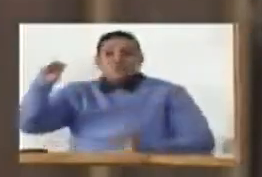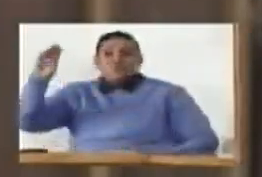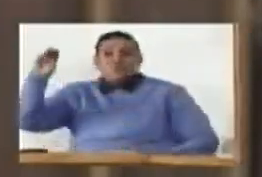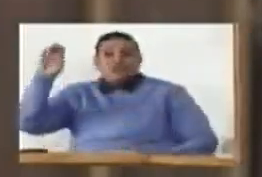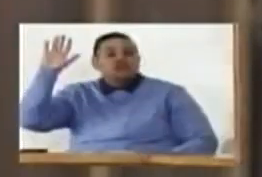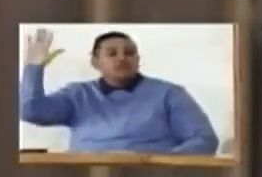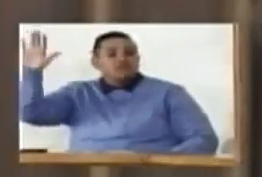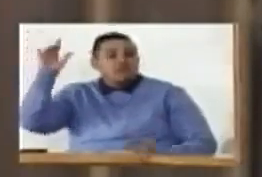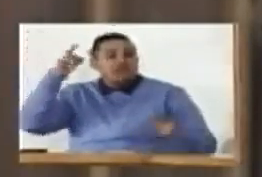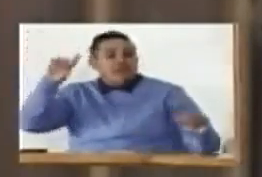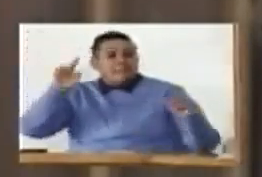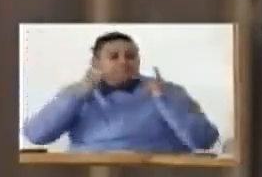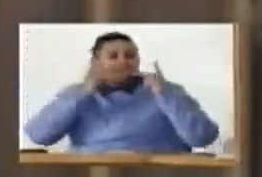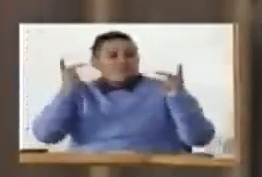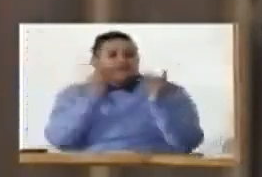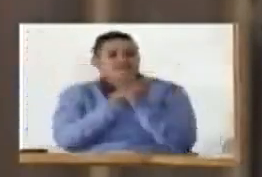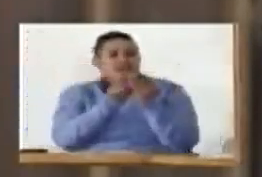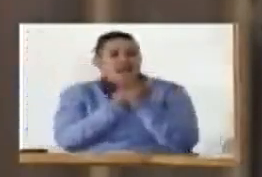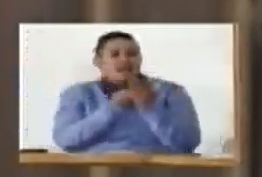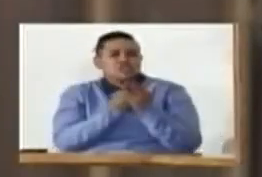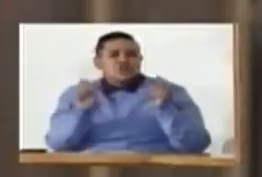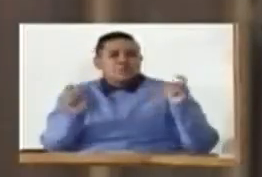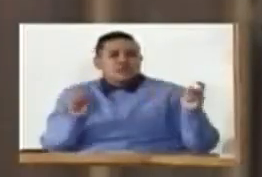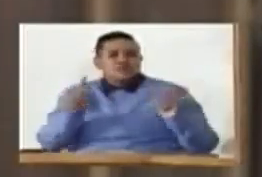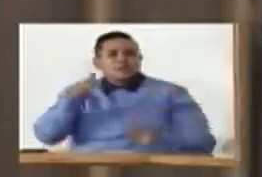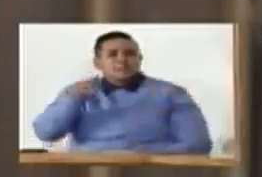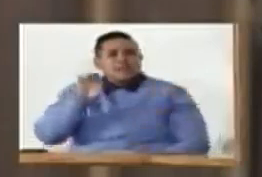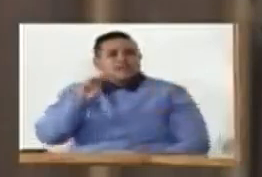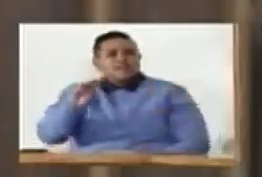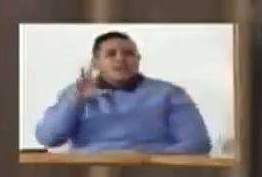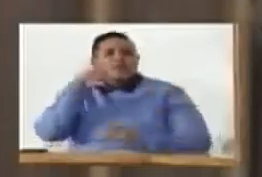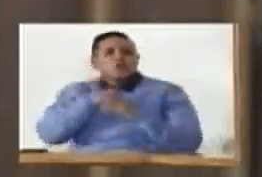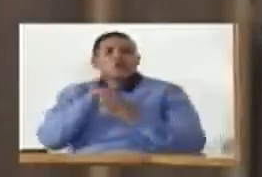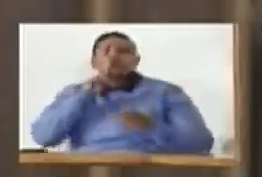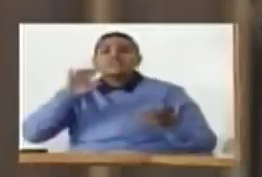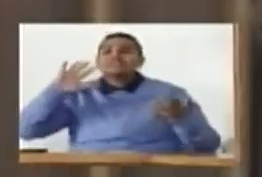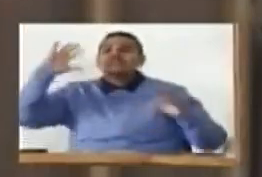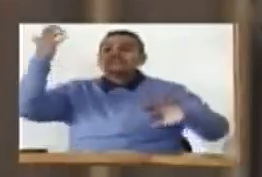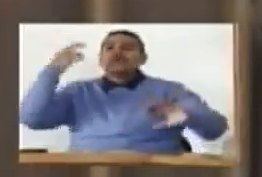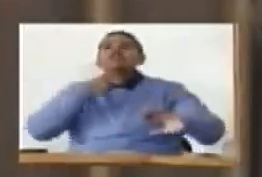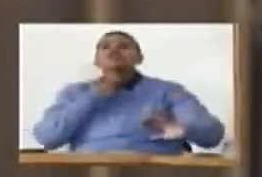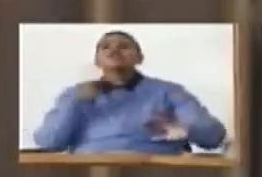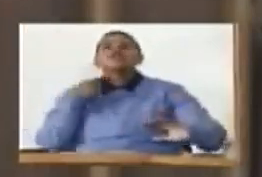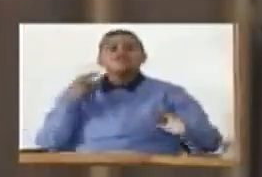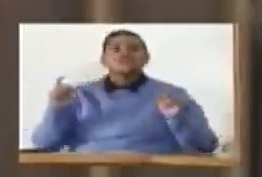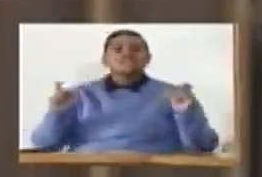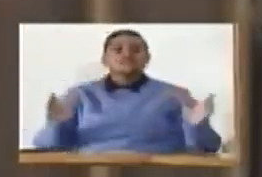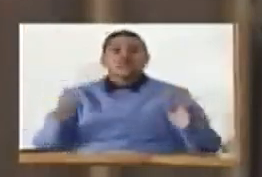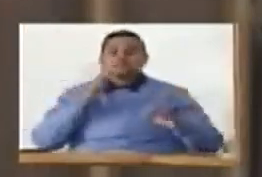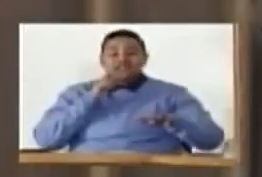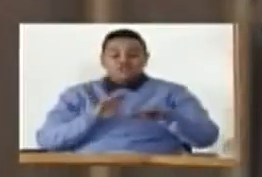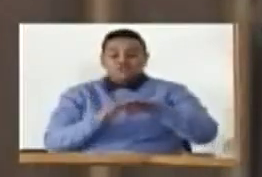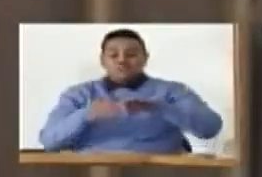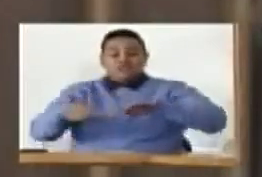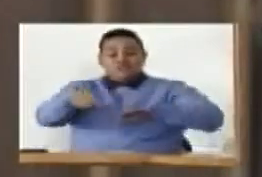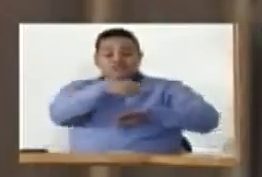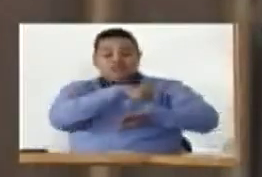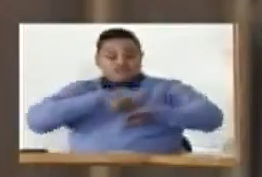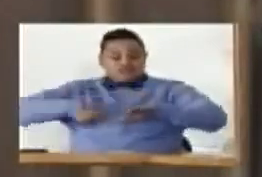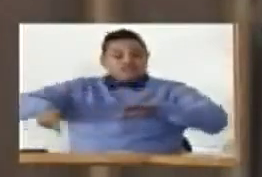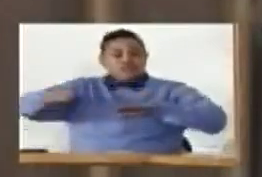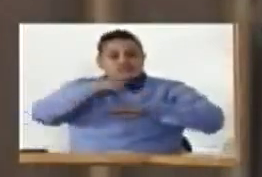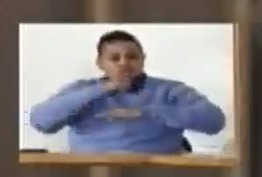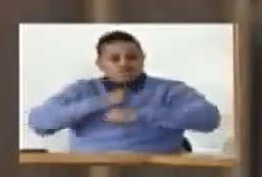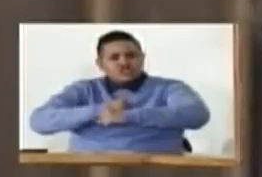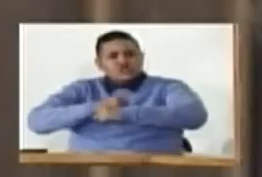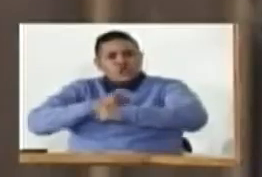Public financial management, PFM, including disaster risk management, border security, and sound